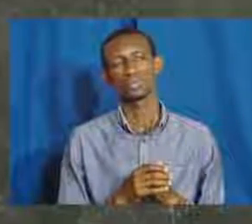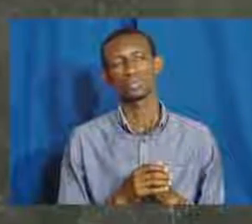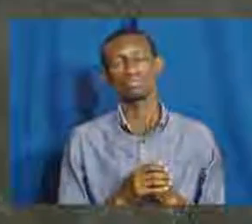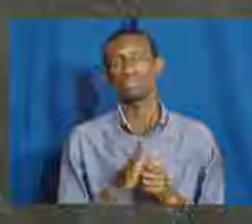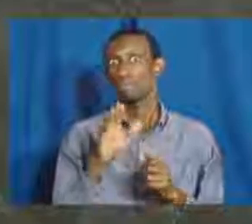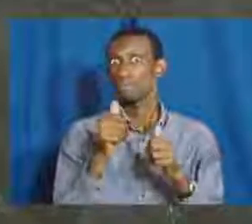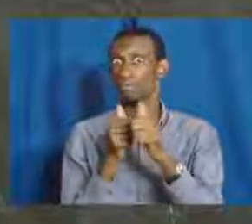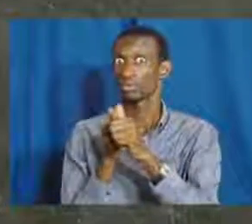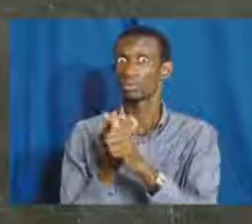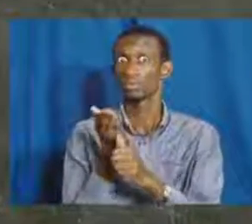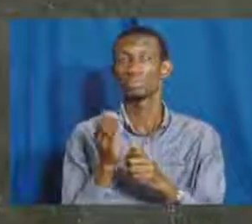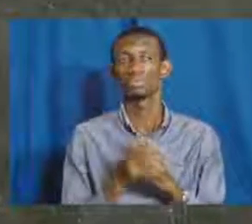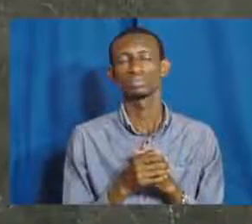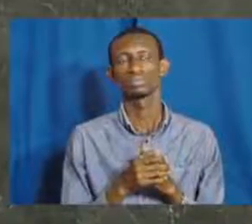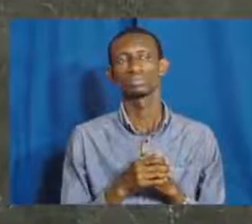according